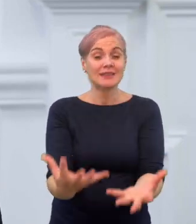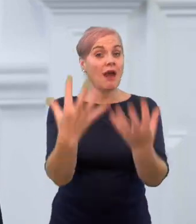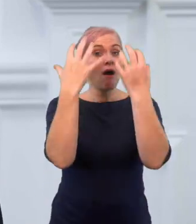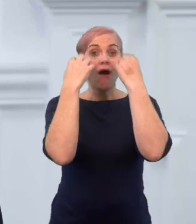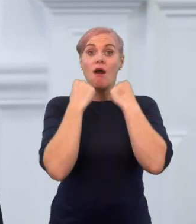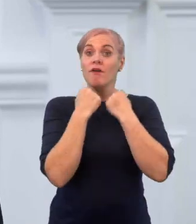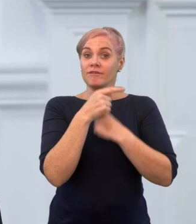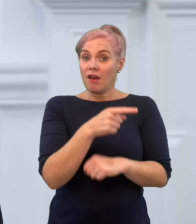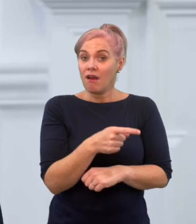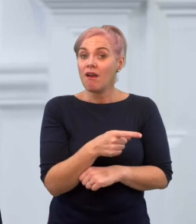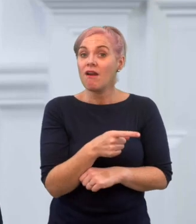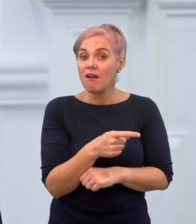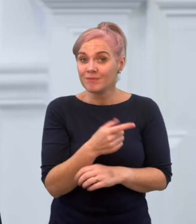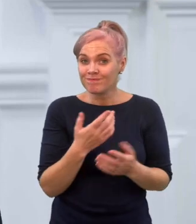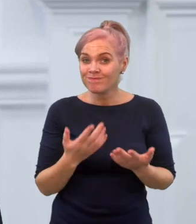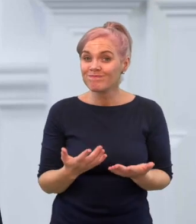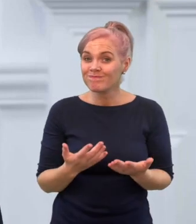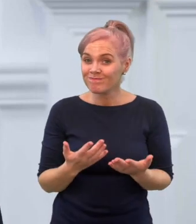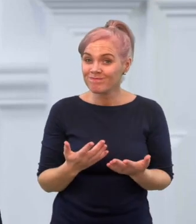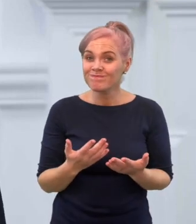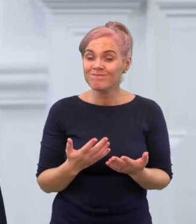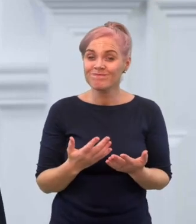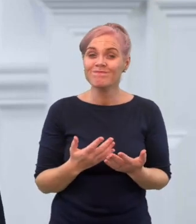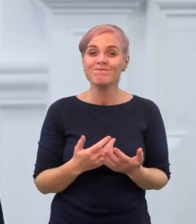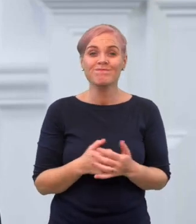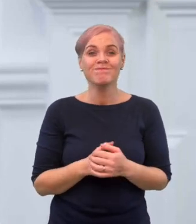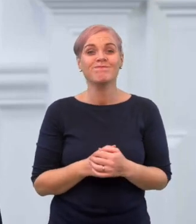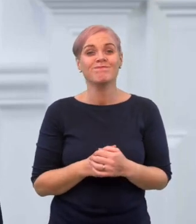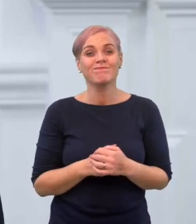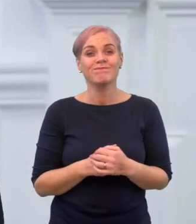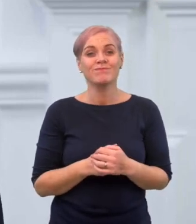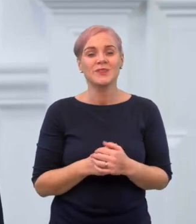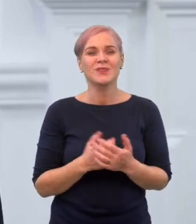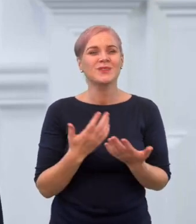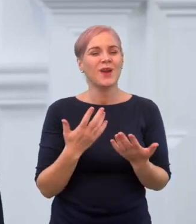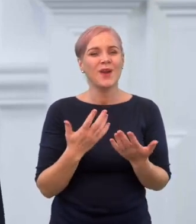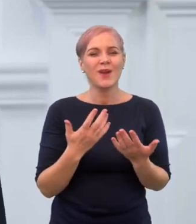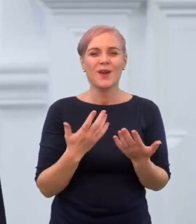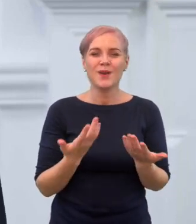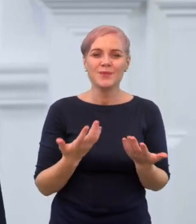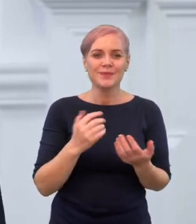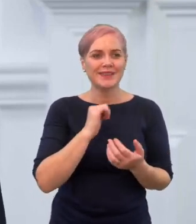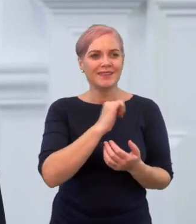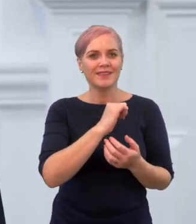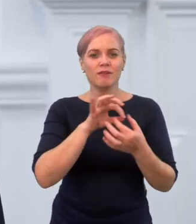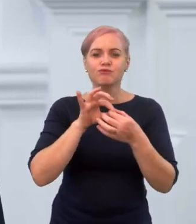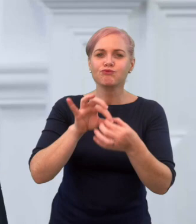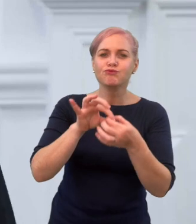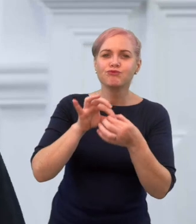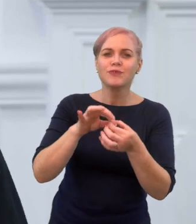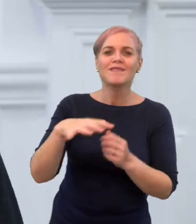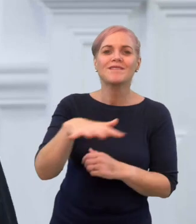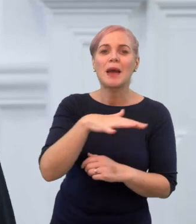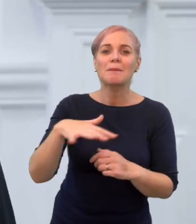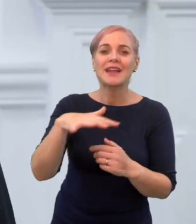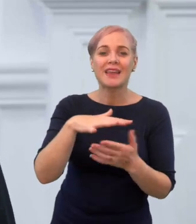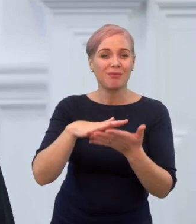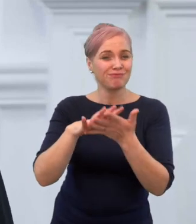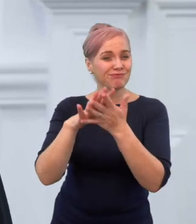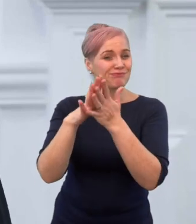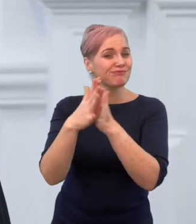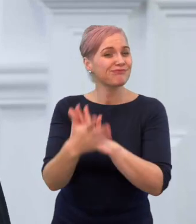know, is really kind of taken over him. So it pollutes